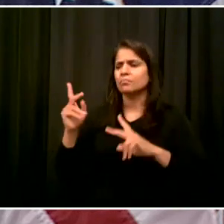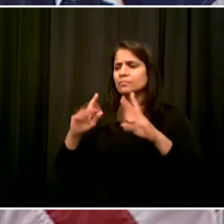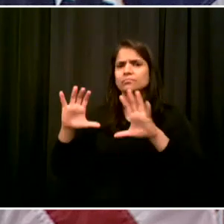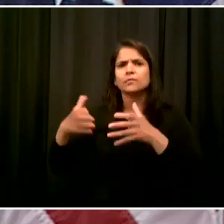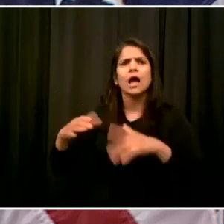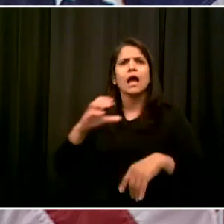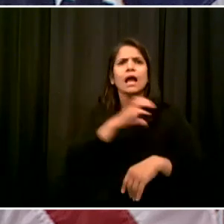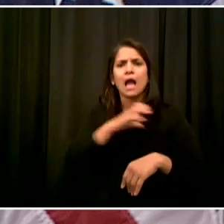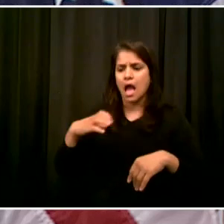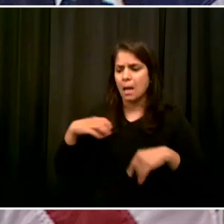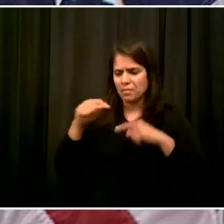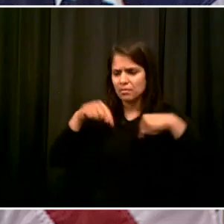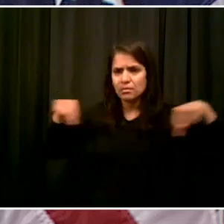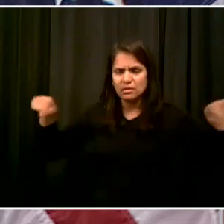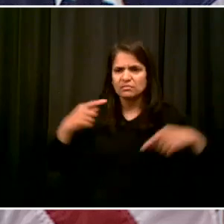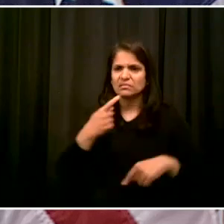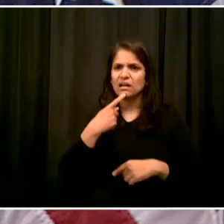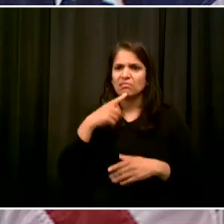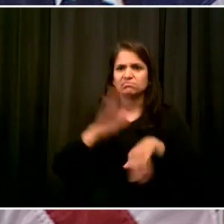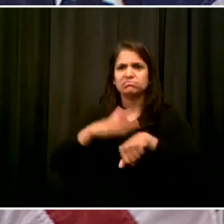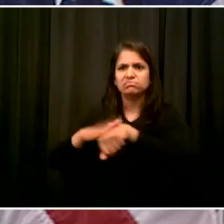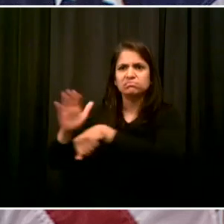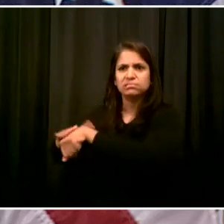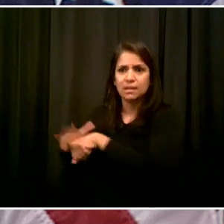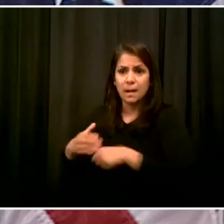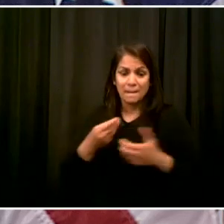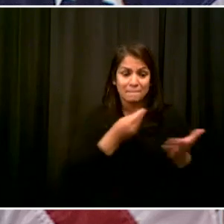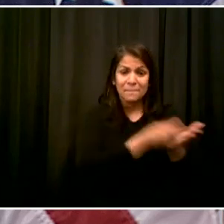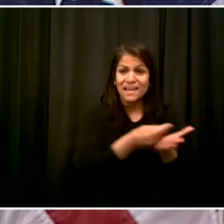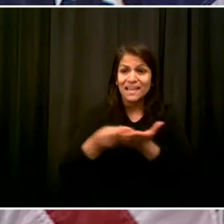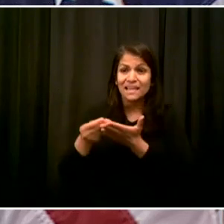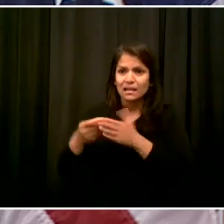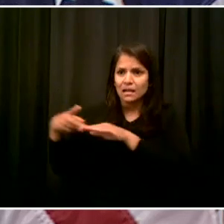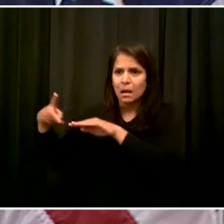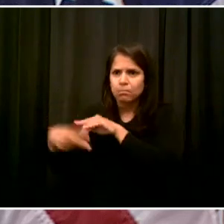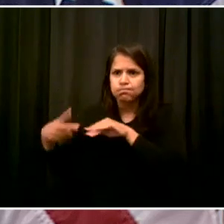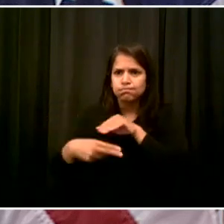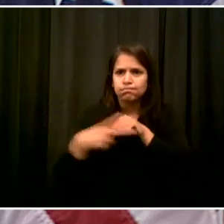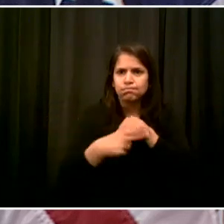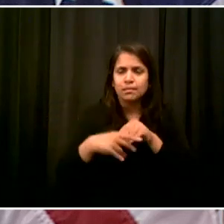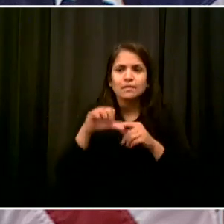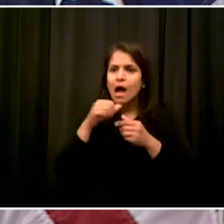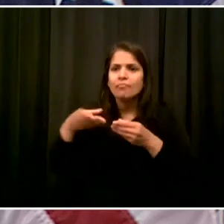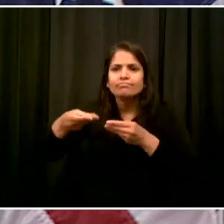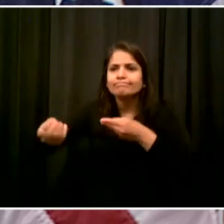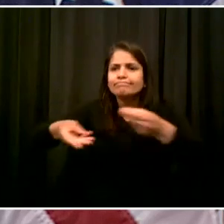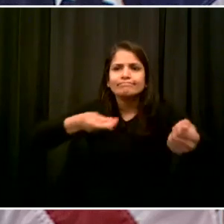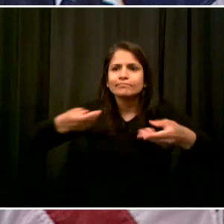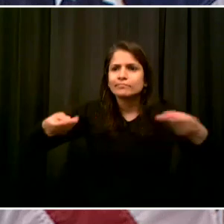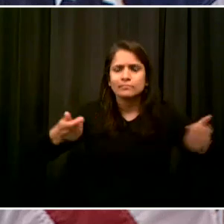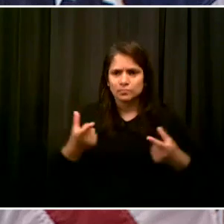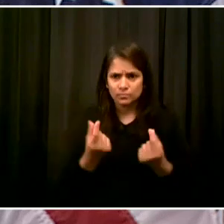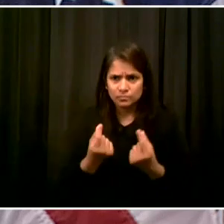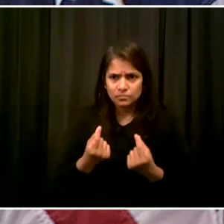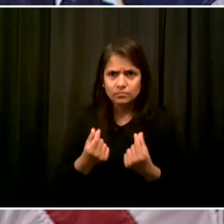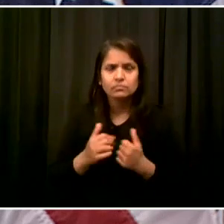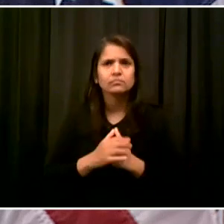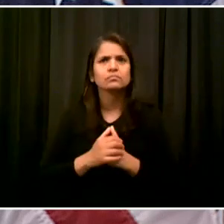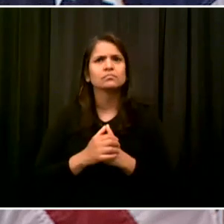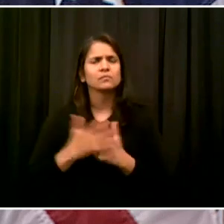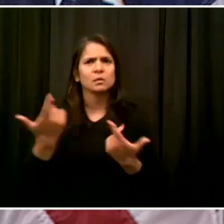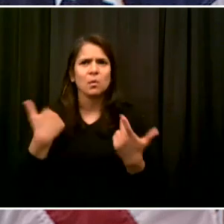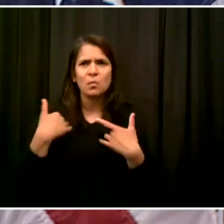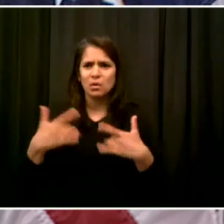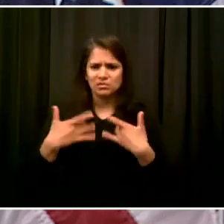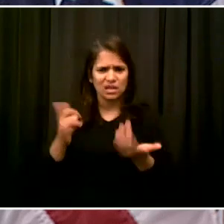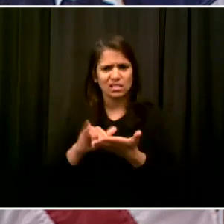hospital admissions, we do not see evidence, Julia, that it's related to something that's happened only over the last week just because of the